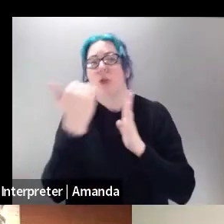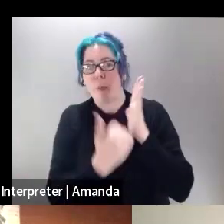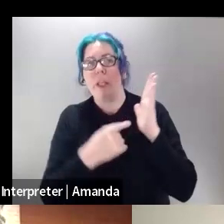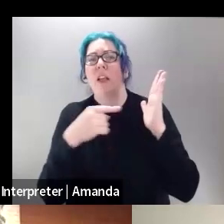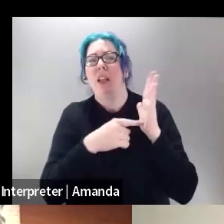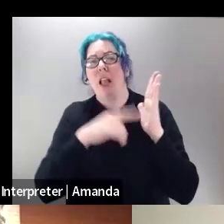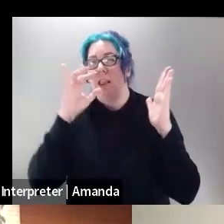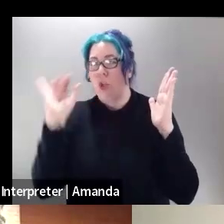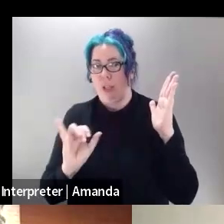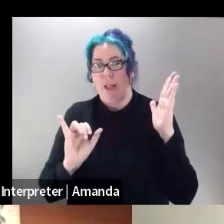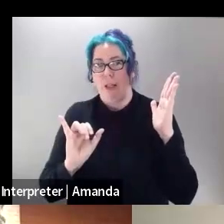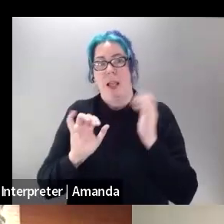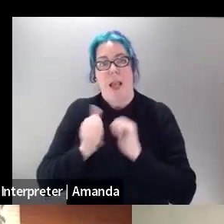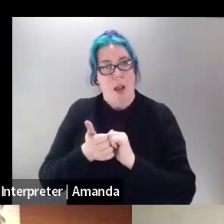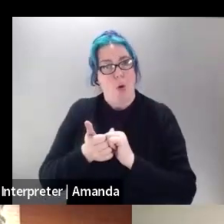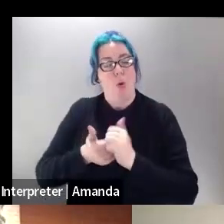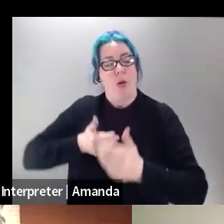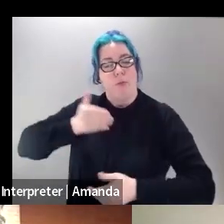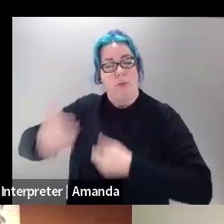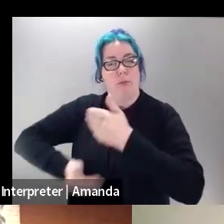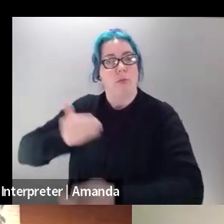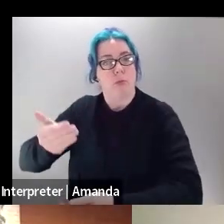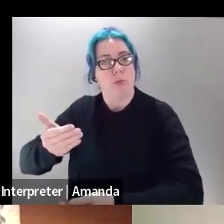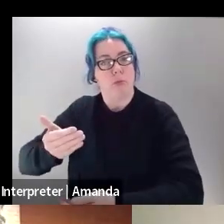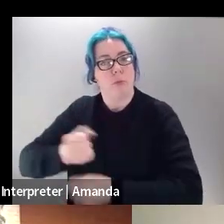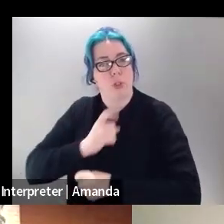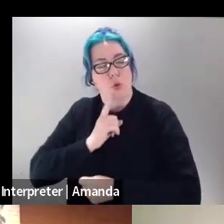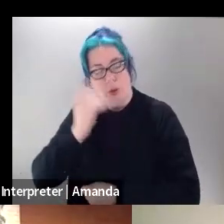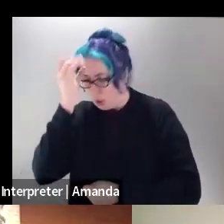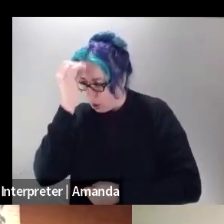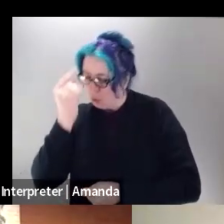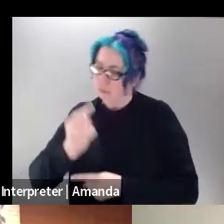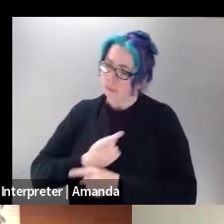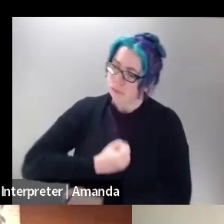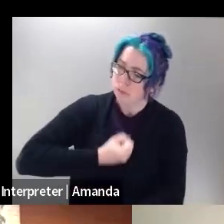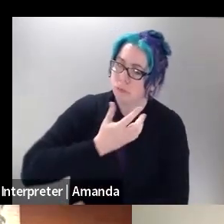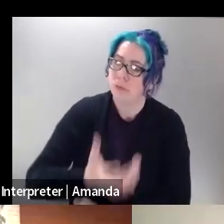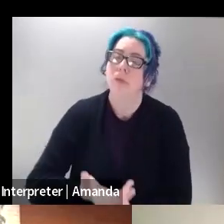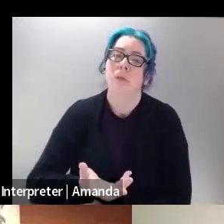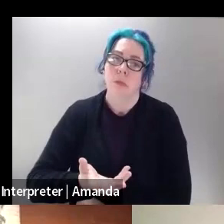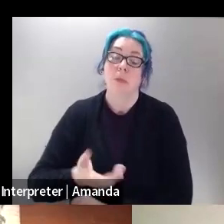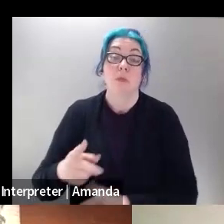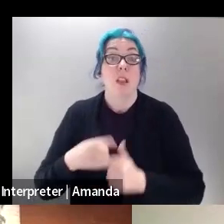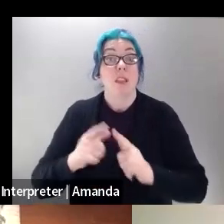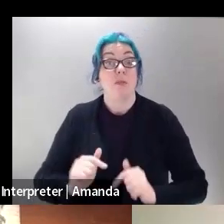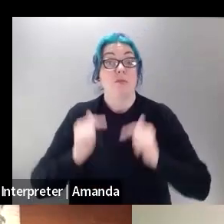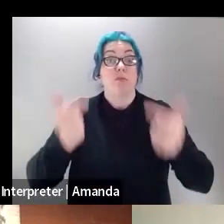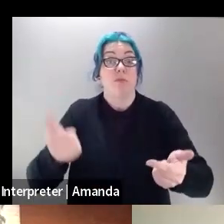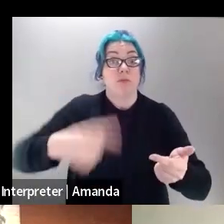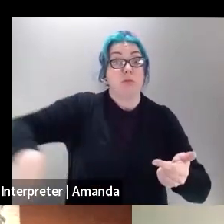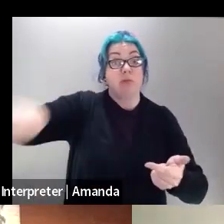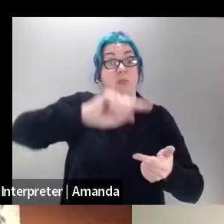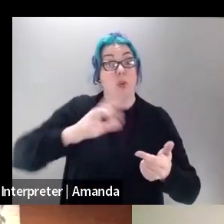consideration of all of you attending, so that we can inform all of our practices in all of its range and